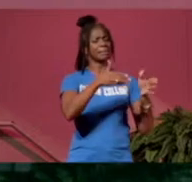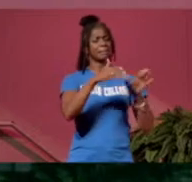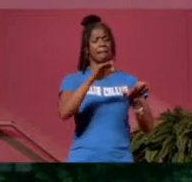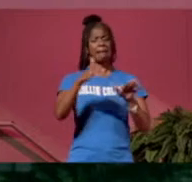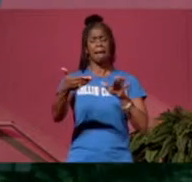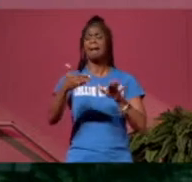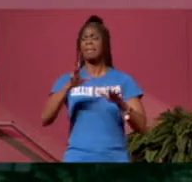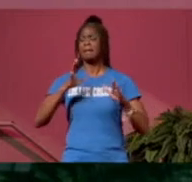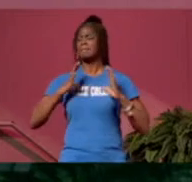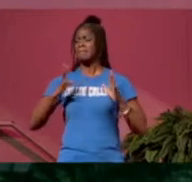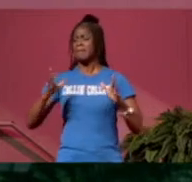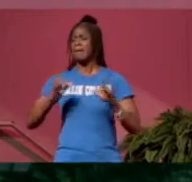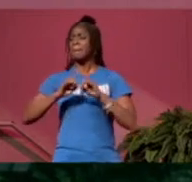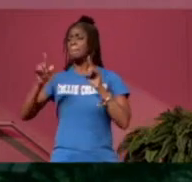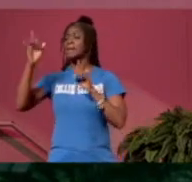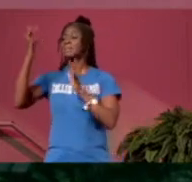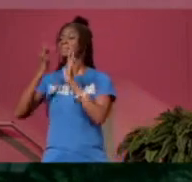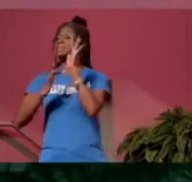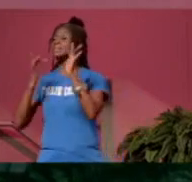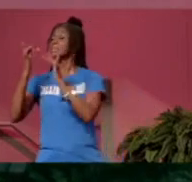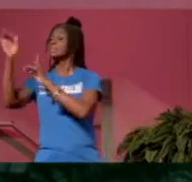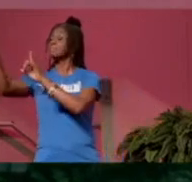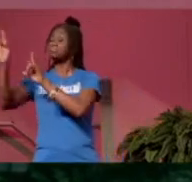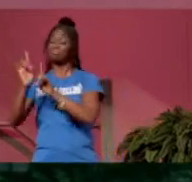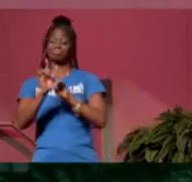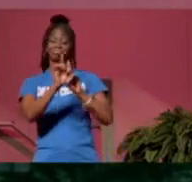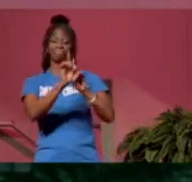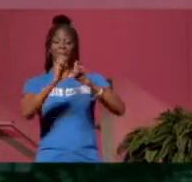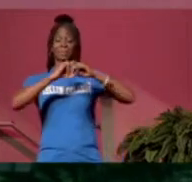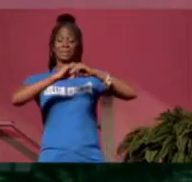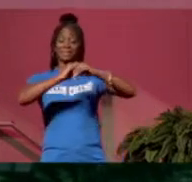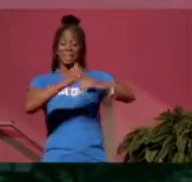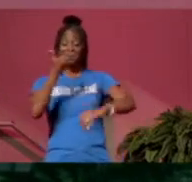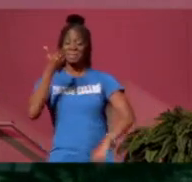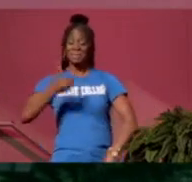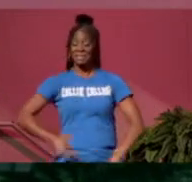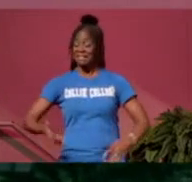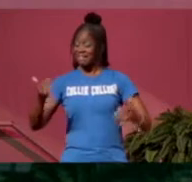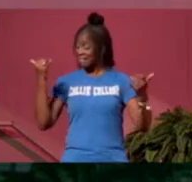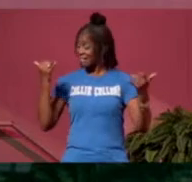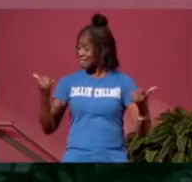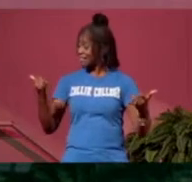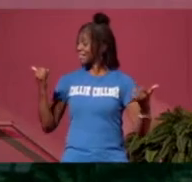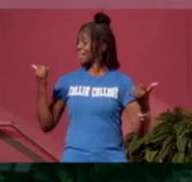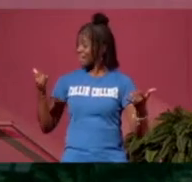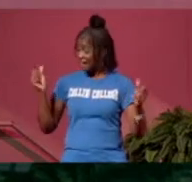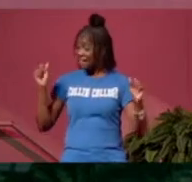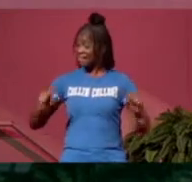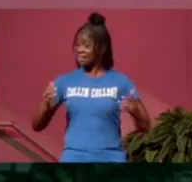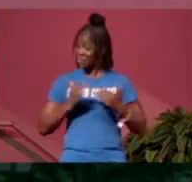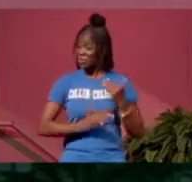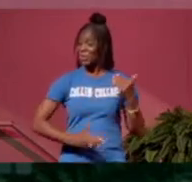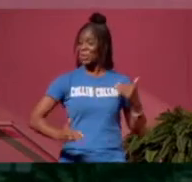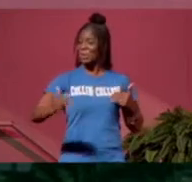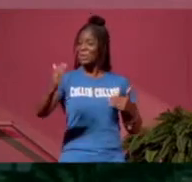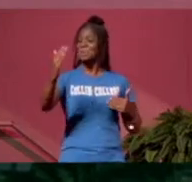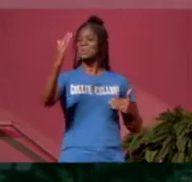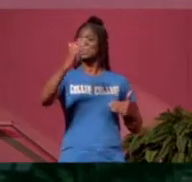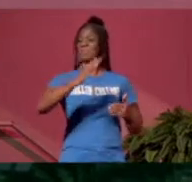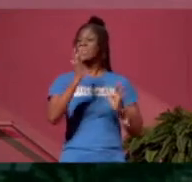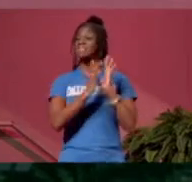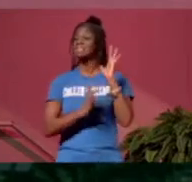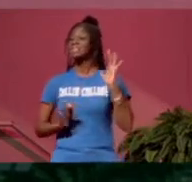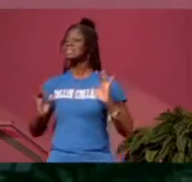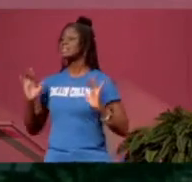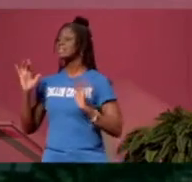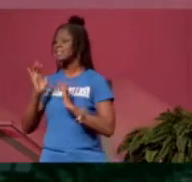without him. That is why I love him. So one more time, Jesus, I know he's real. Come